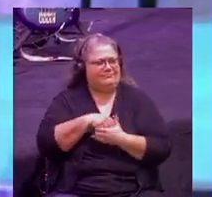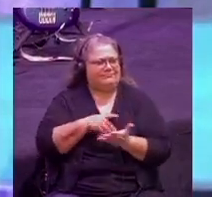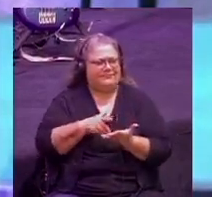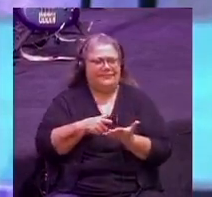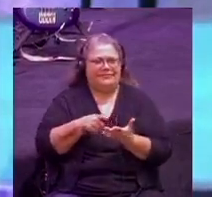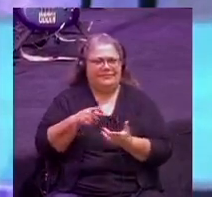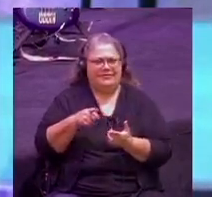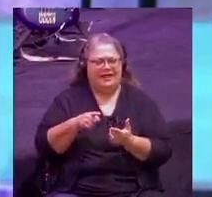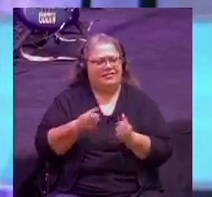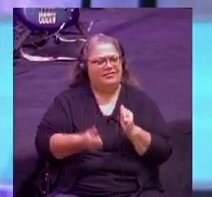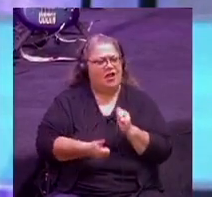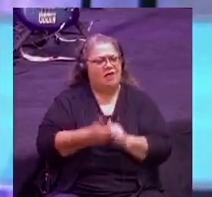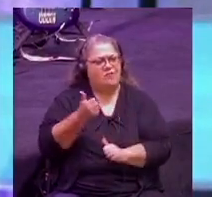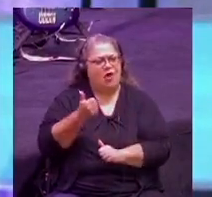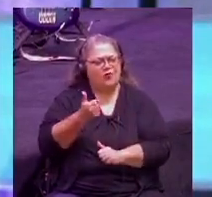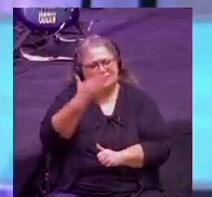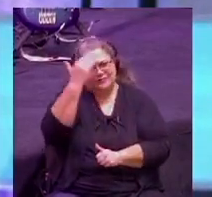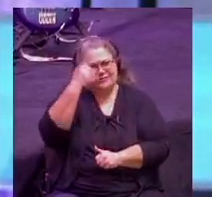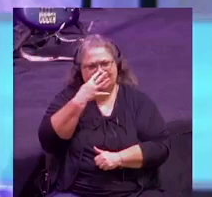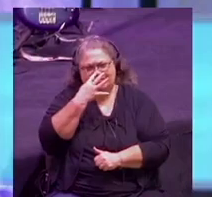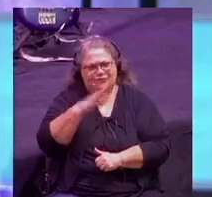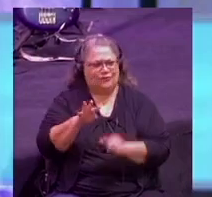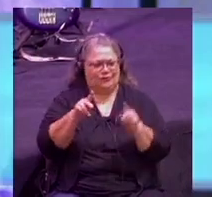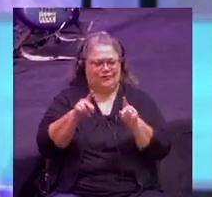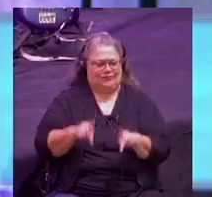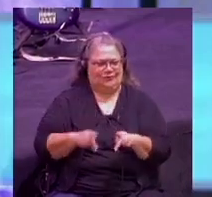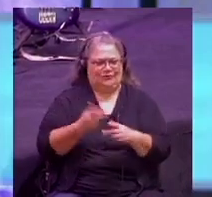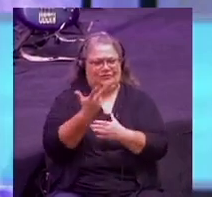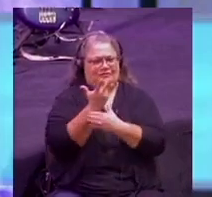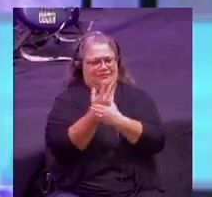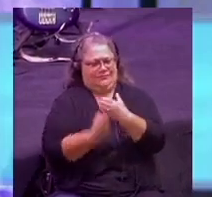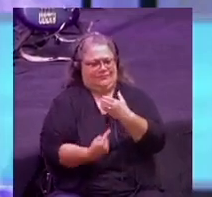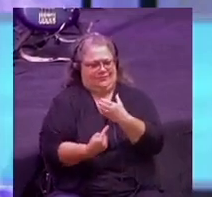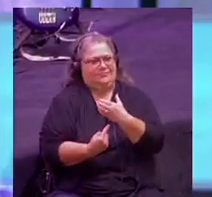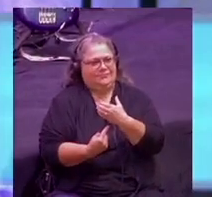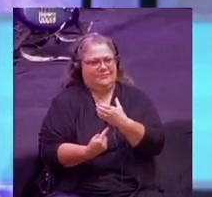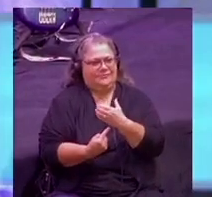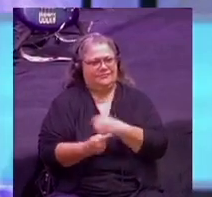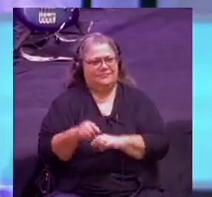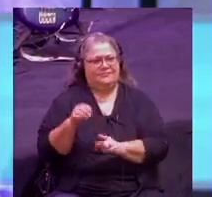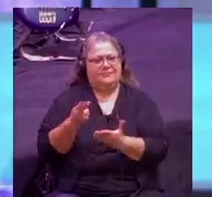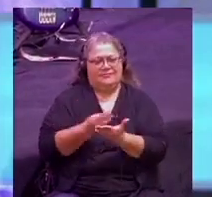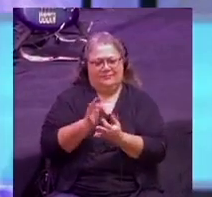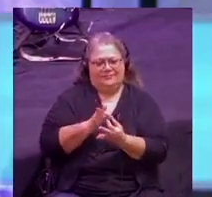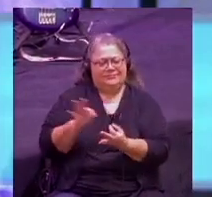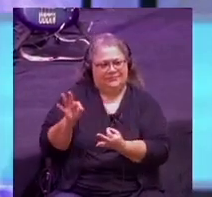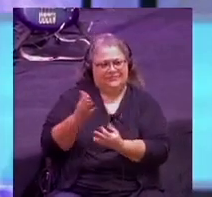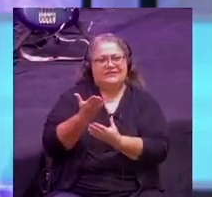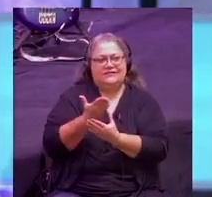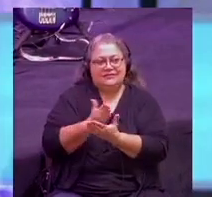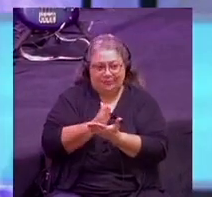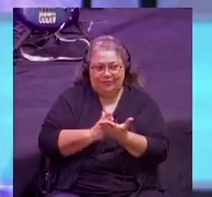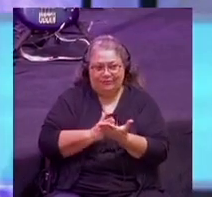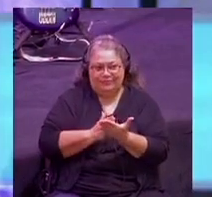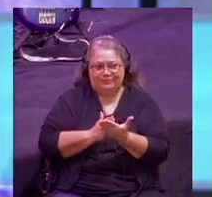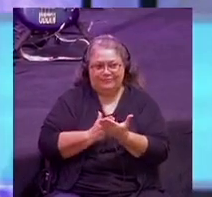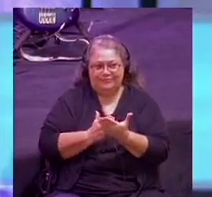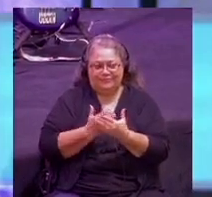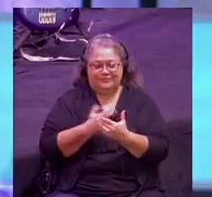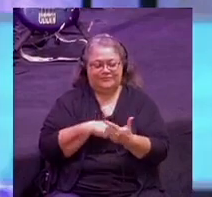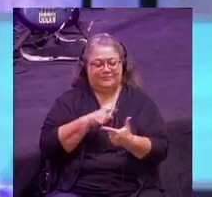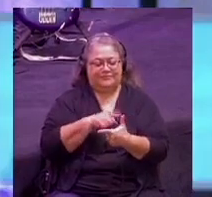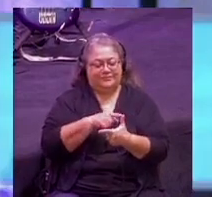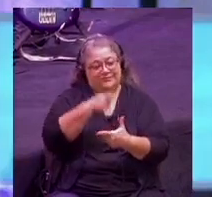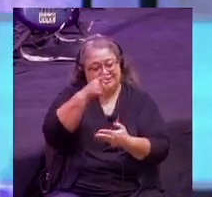forgotten and ignored person of the Trinity. And he is a part of the Godhead. God the